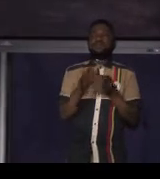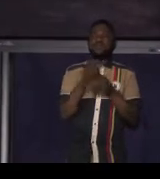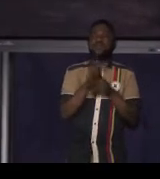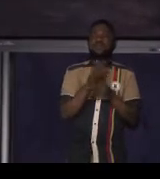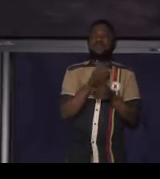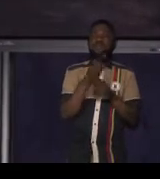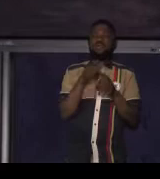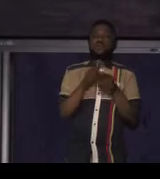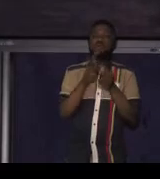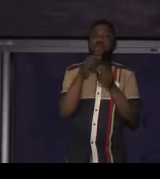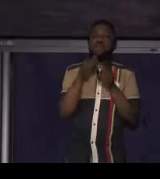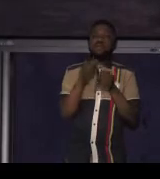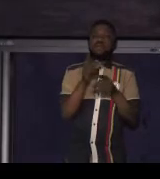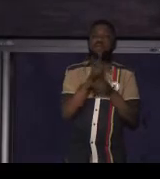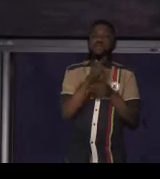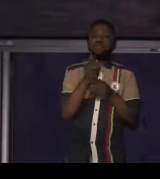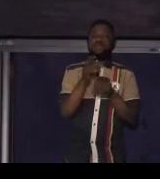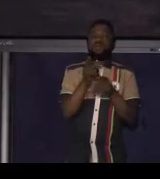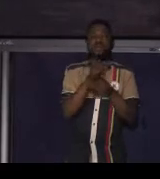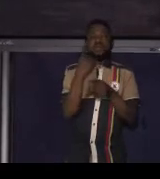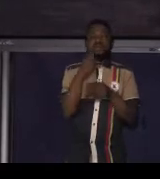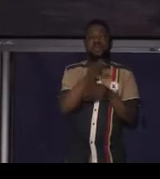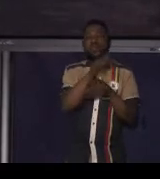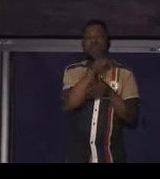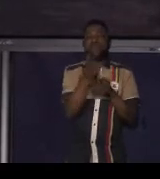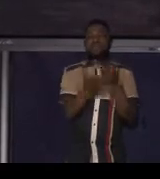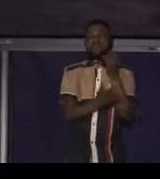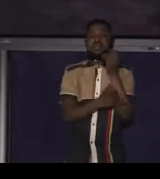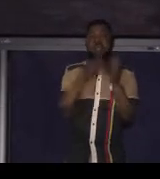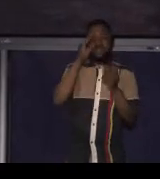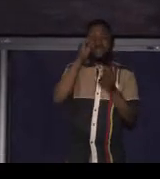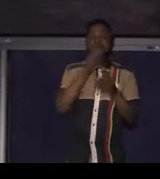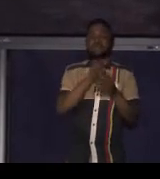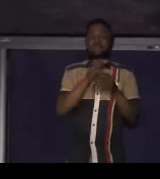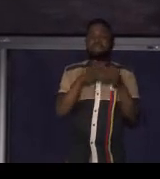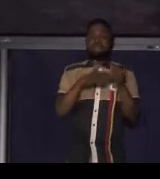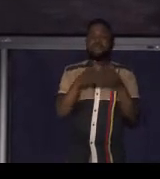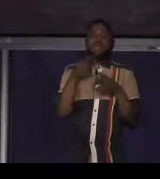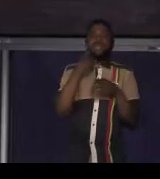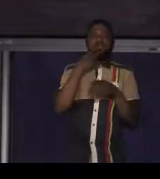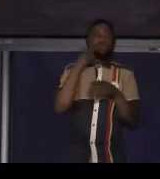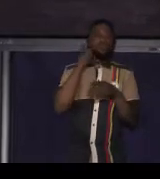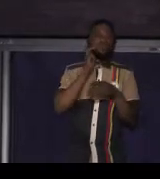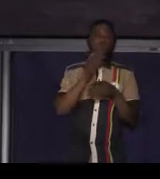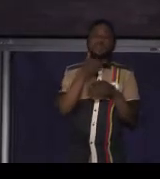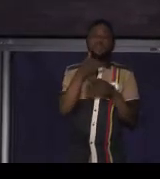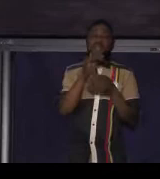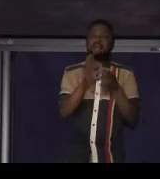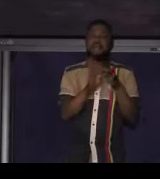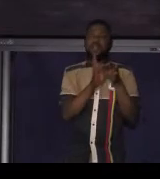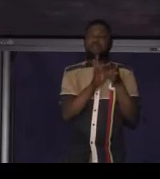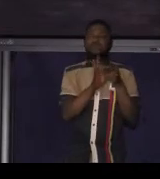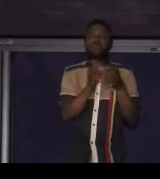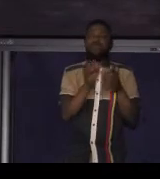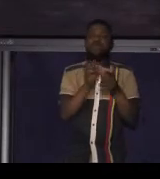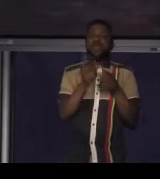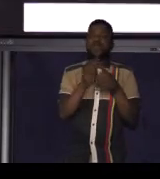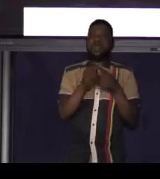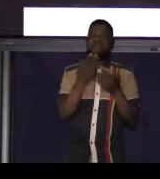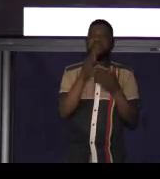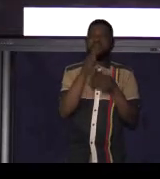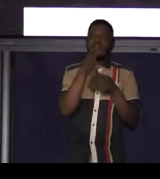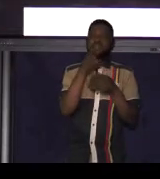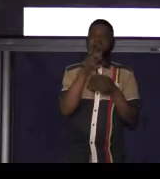cooperation. Caring, when talking about caring, you care for other citizens irrespective of the tribe they belong